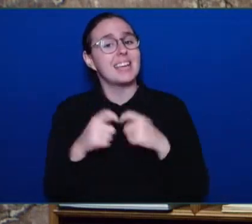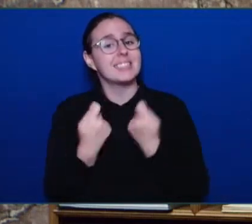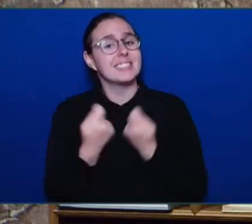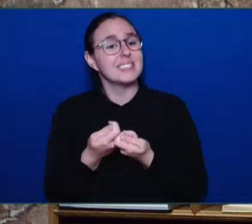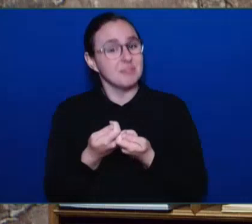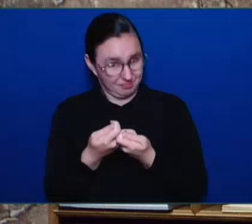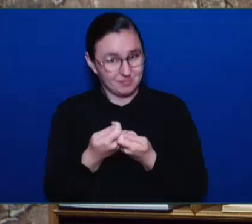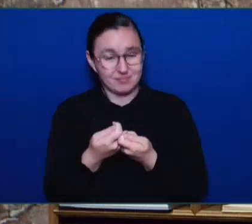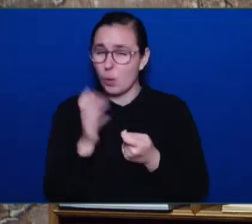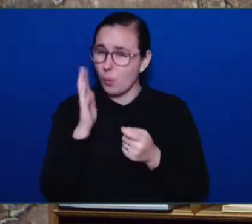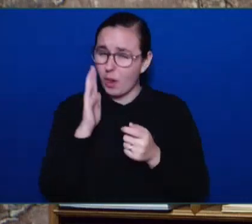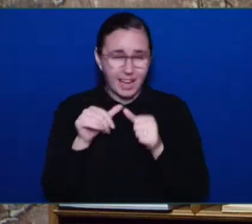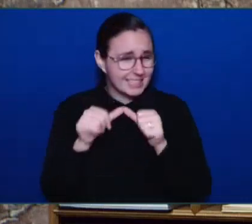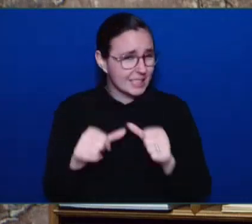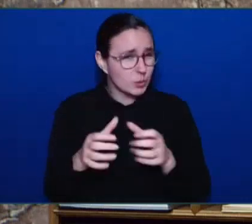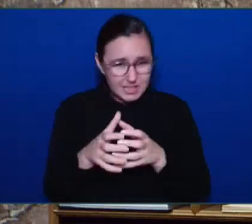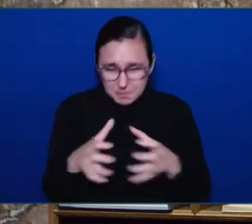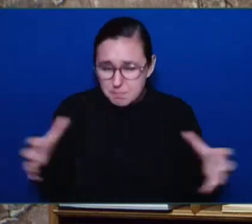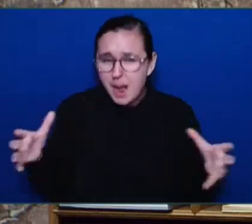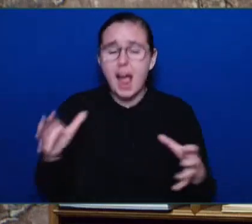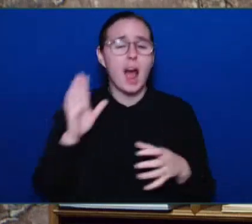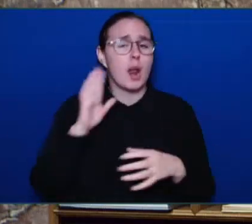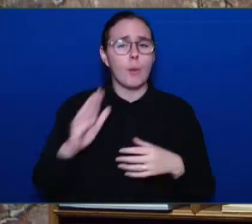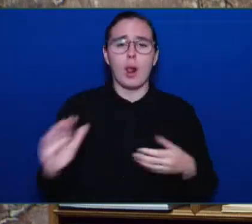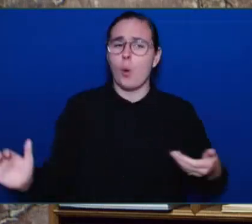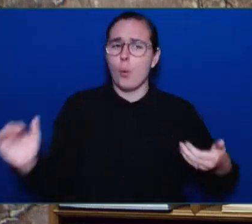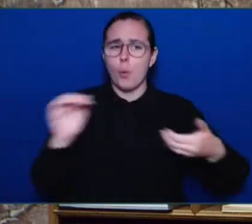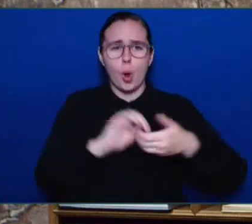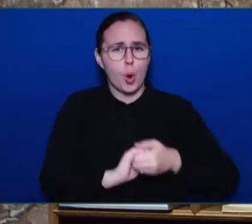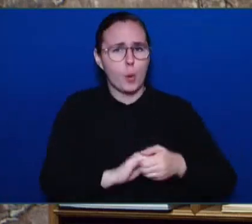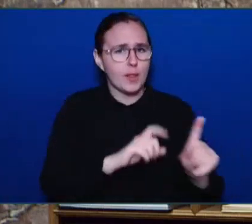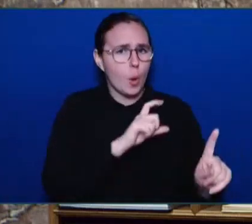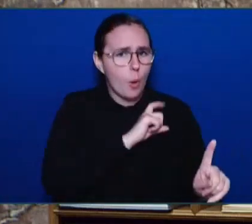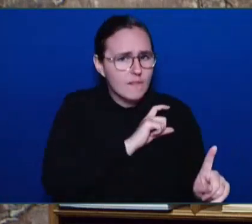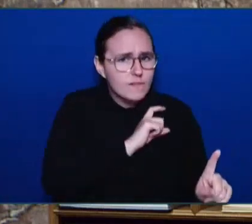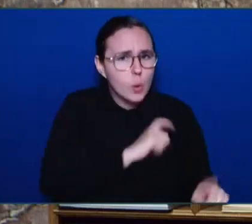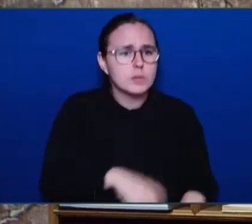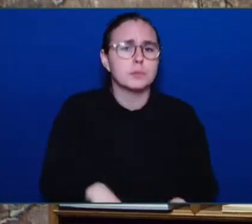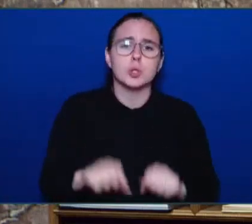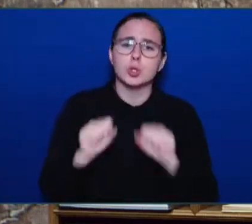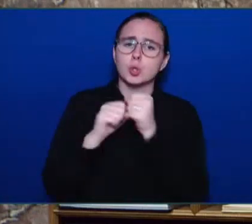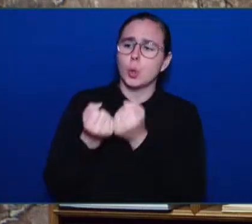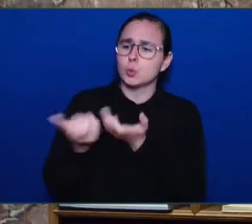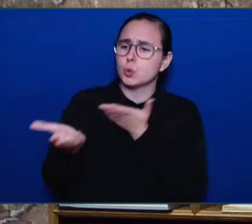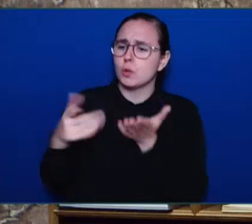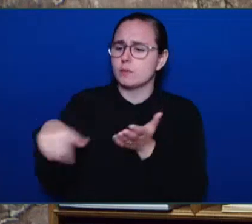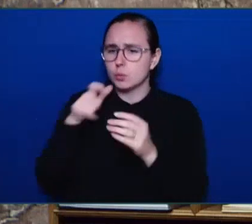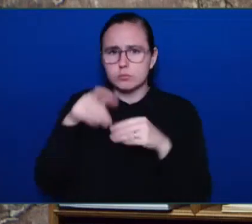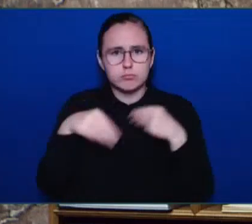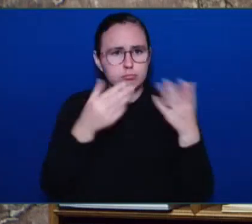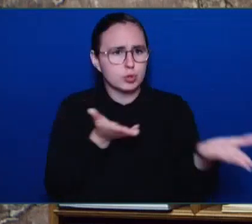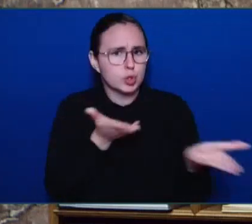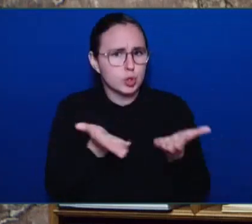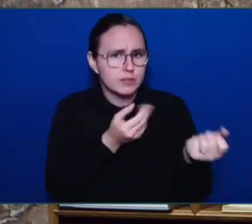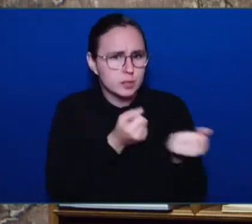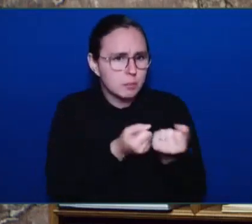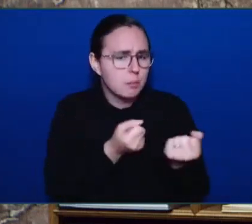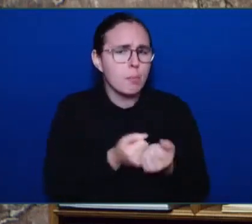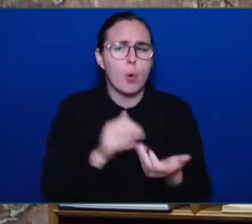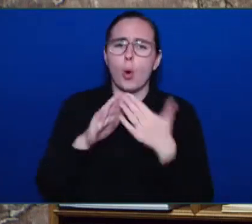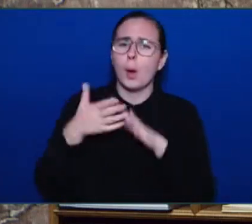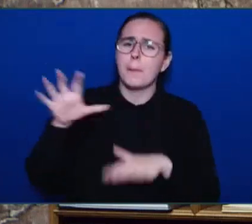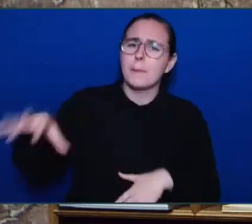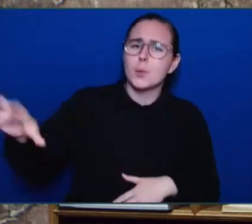enforcement, social service agencies, with communities. Thank you. And I know they don't seem to understand it, Honourable